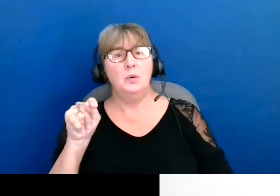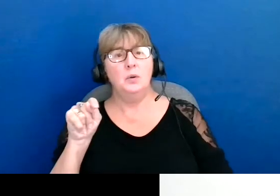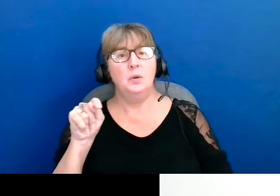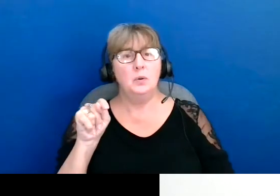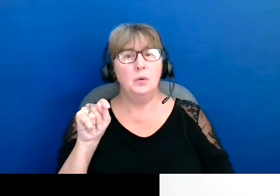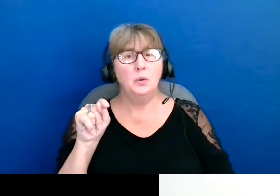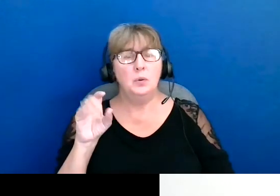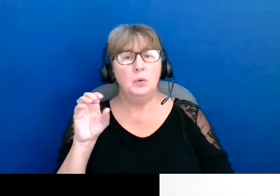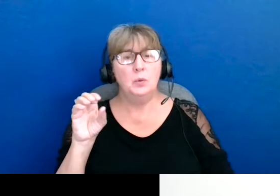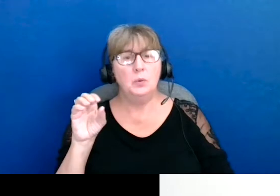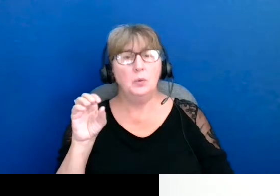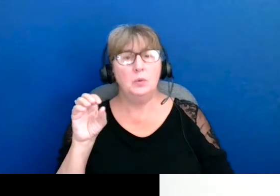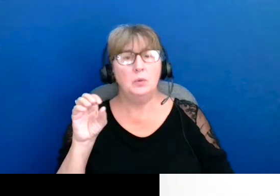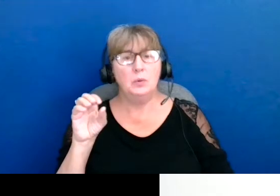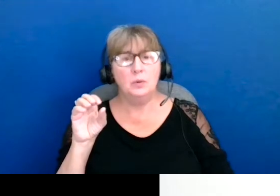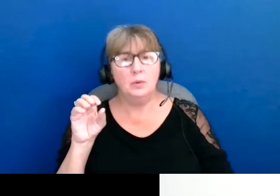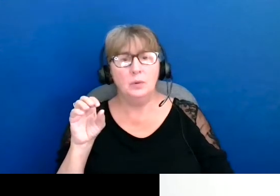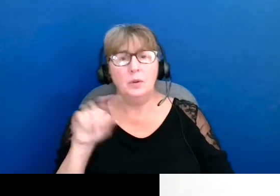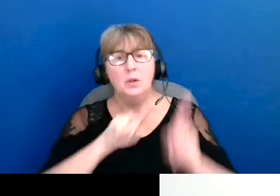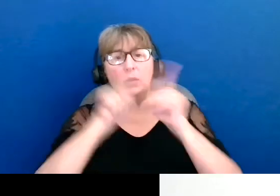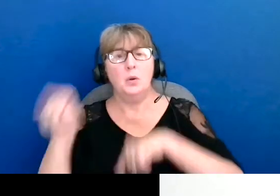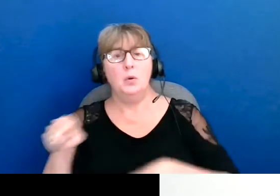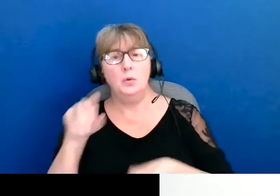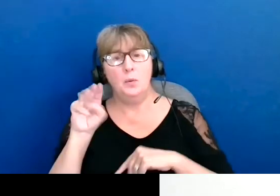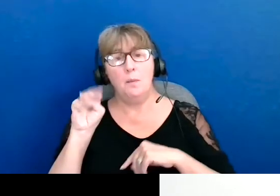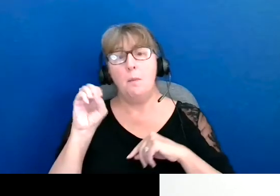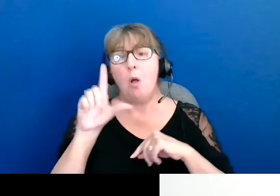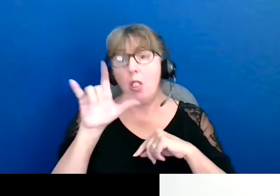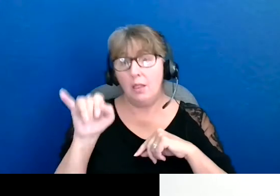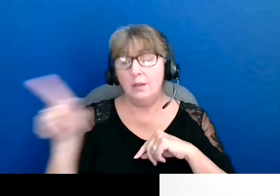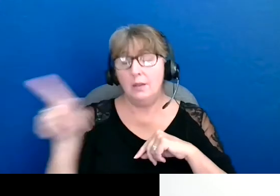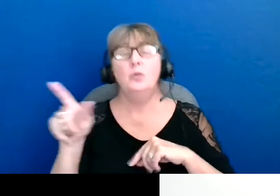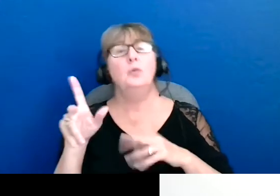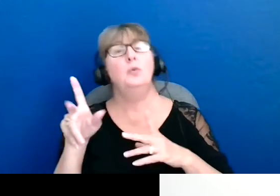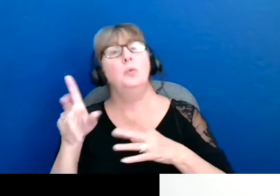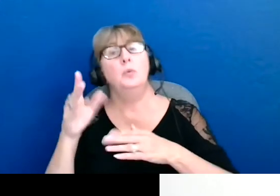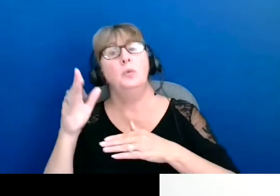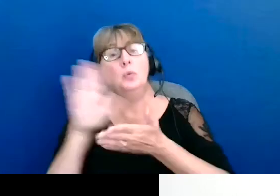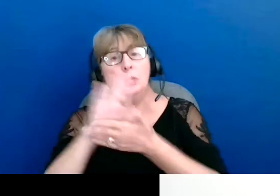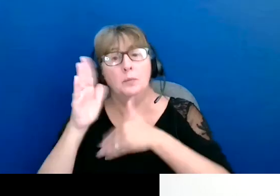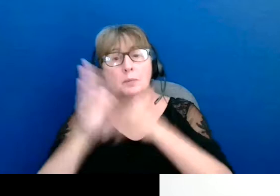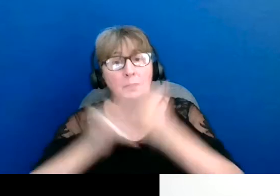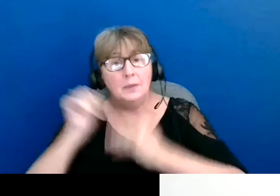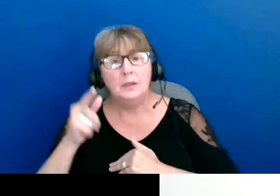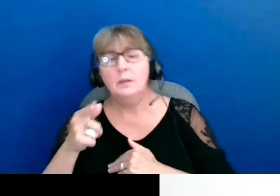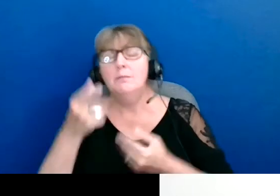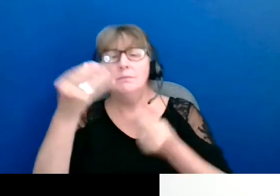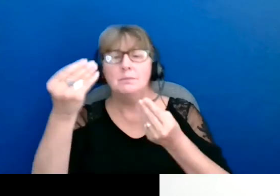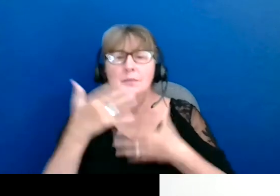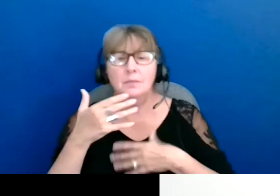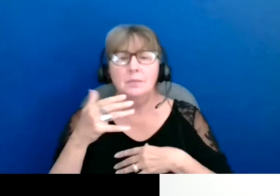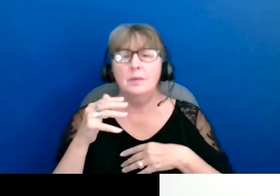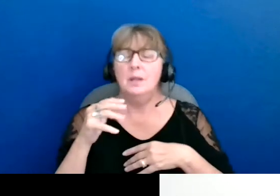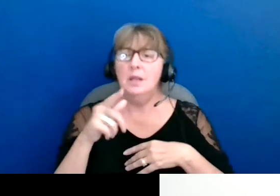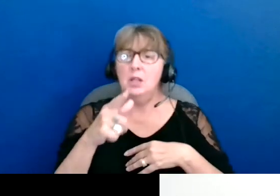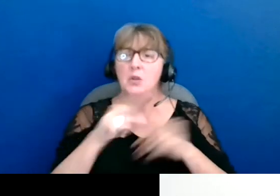Can you tell me a little bit more about that, including like the process of advocating for yourself with your parents and then actually going there and